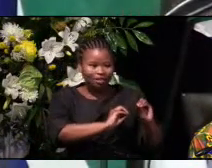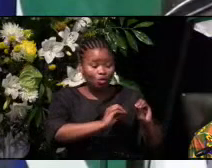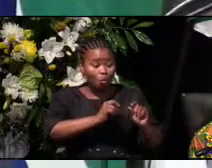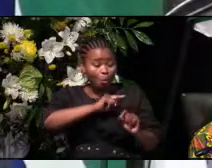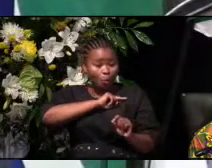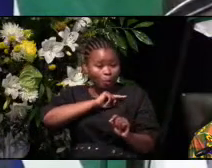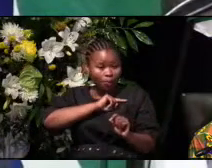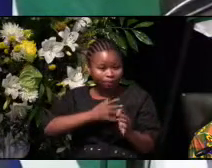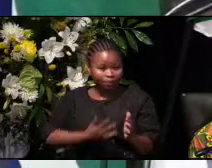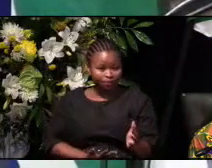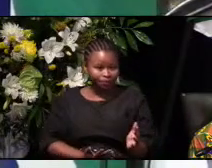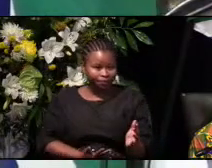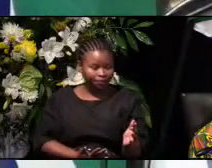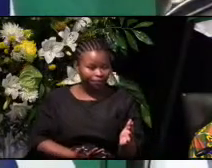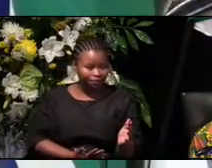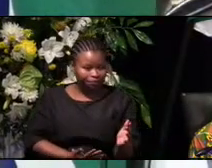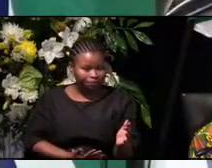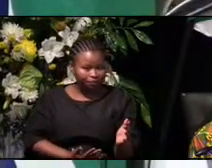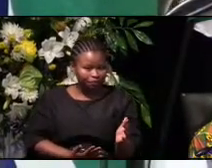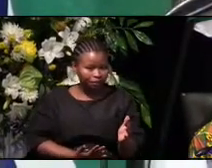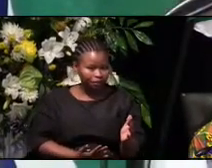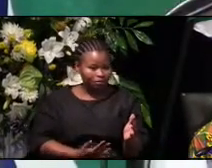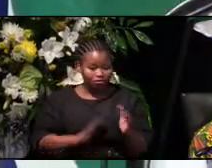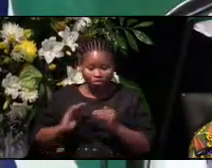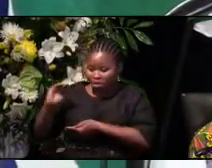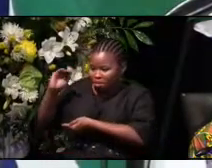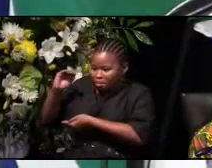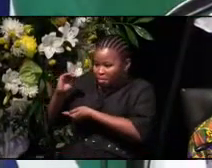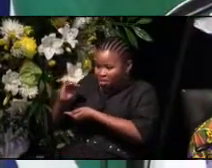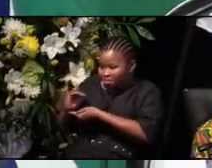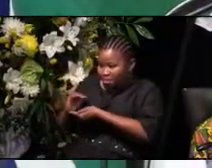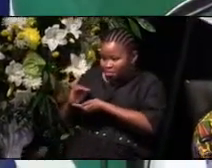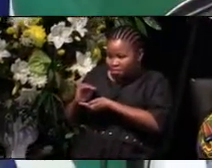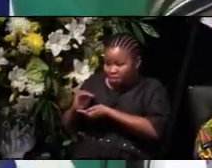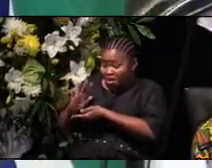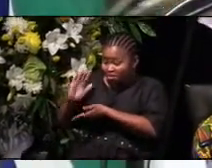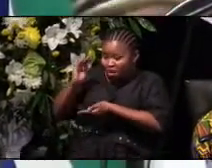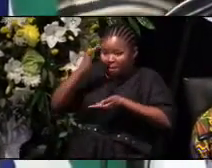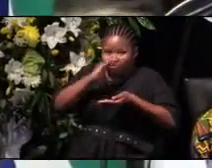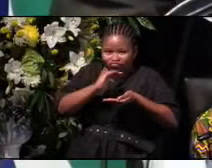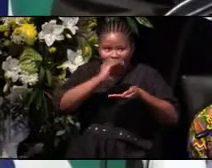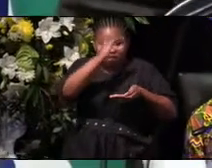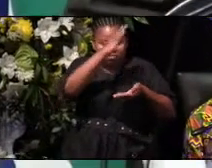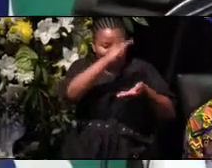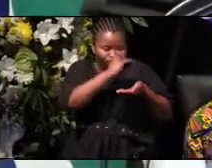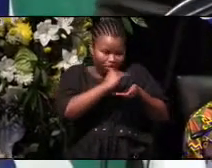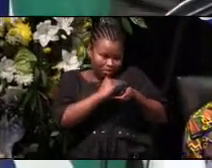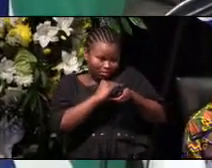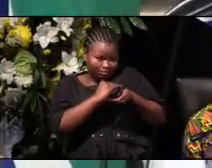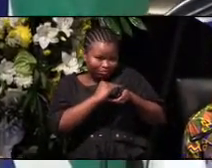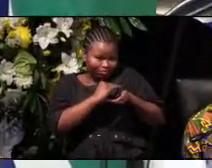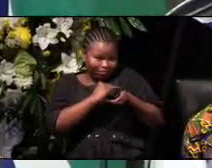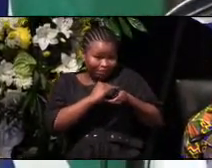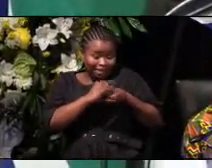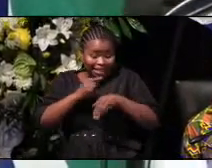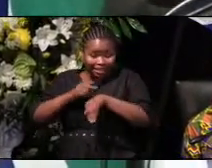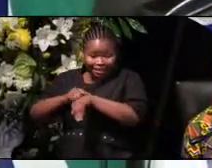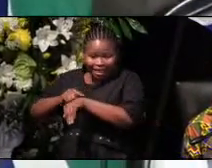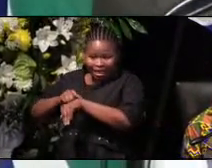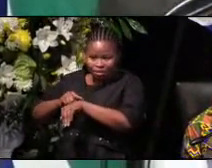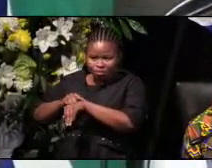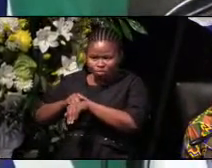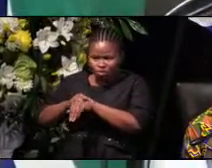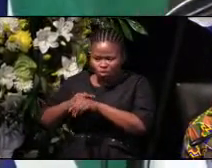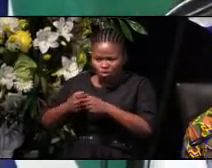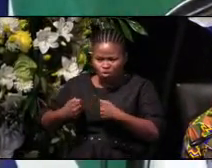because we maximize the minimum and minimize the maximum at times